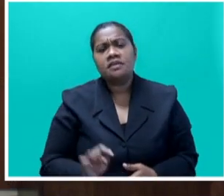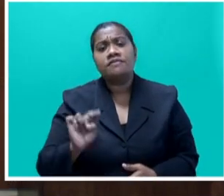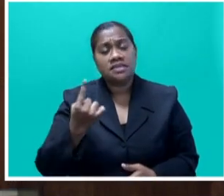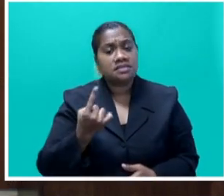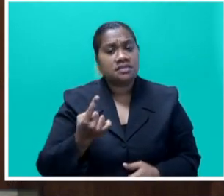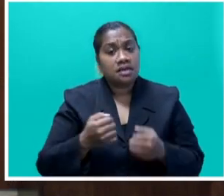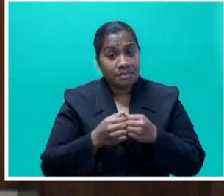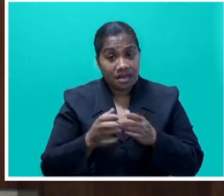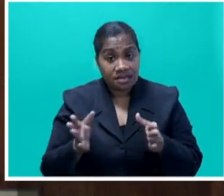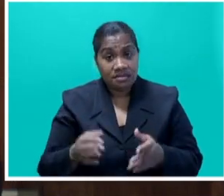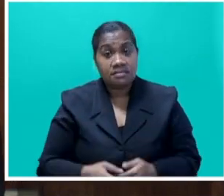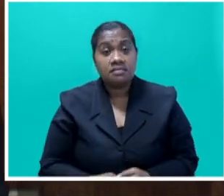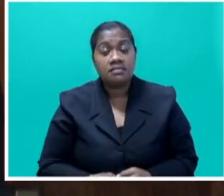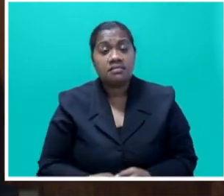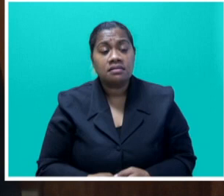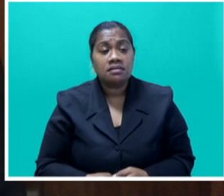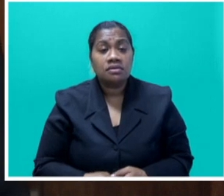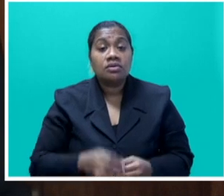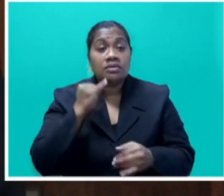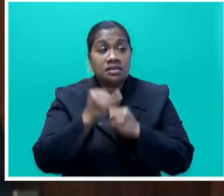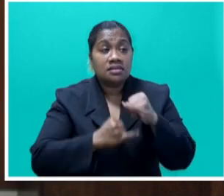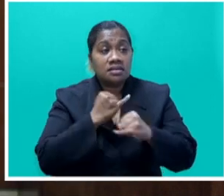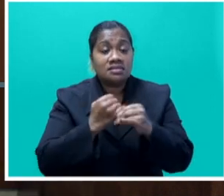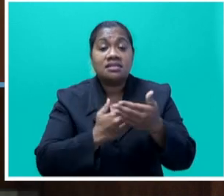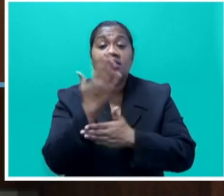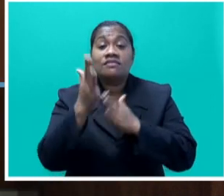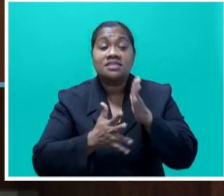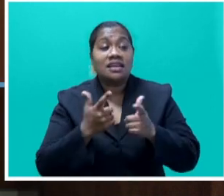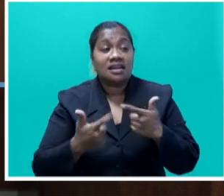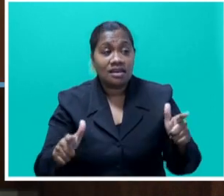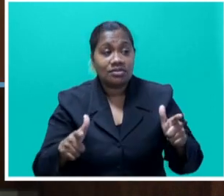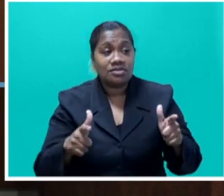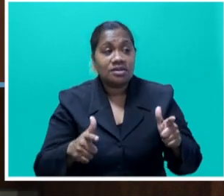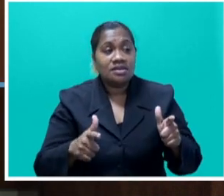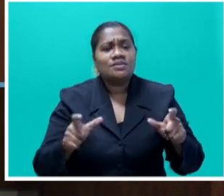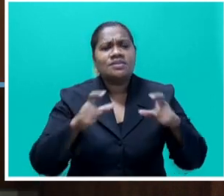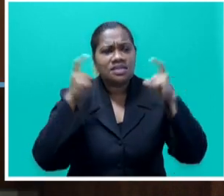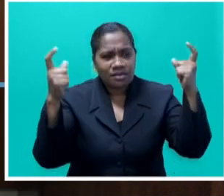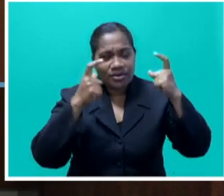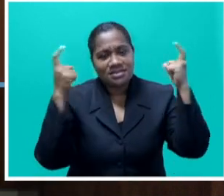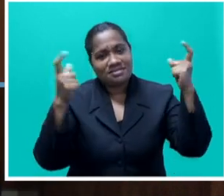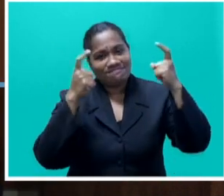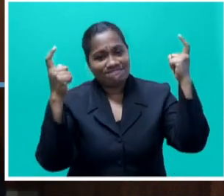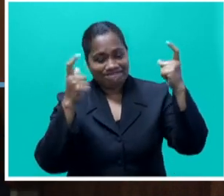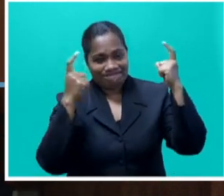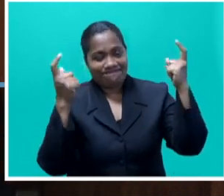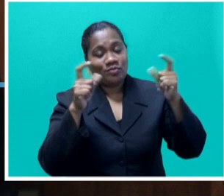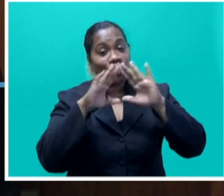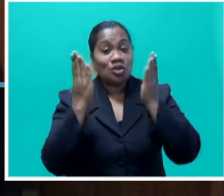with the International Day of Sign Languages that will be celebrated across the world